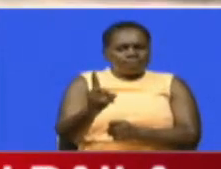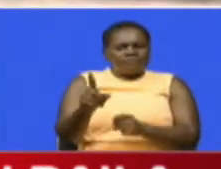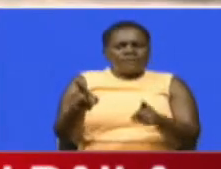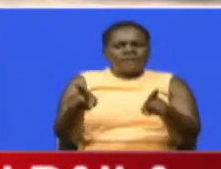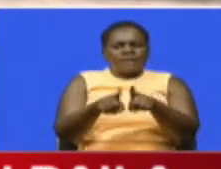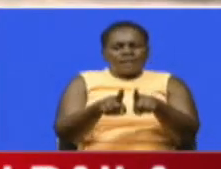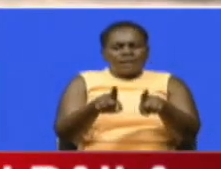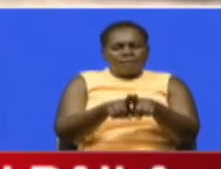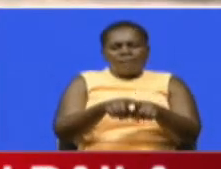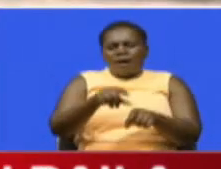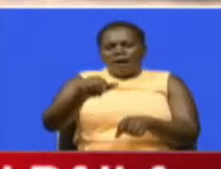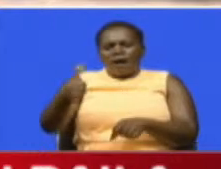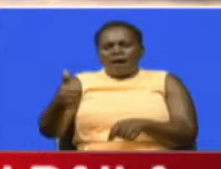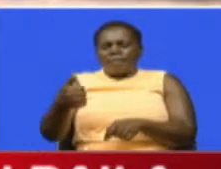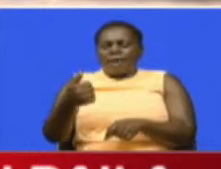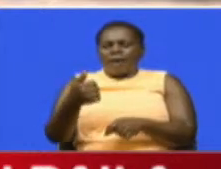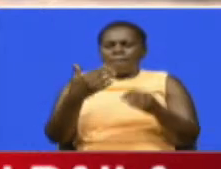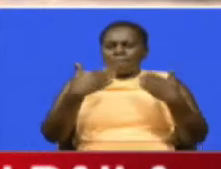being